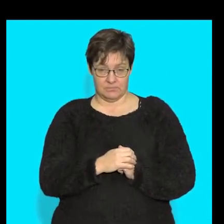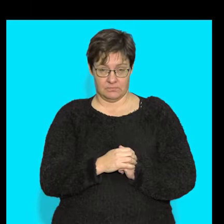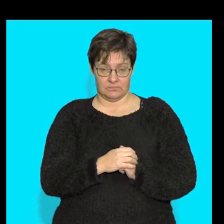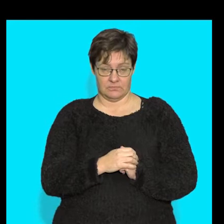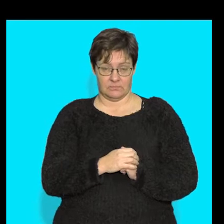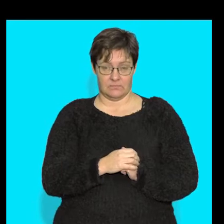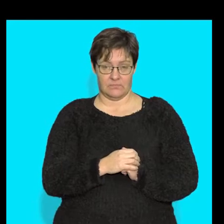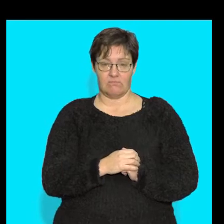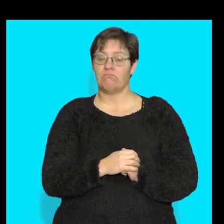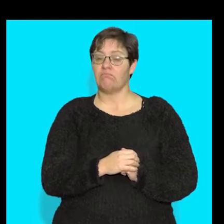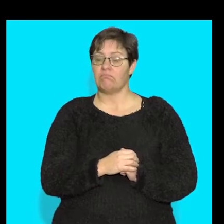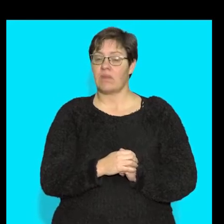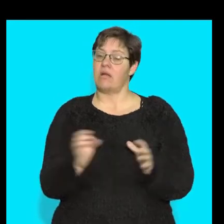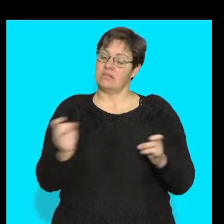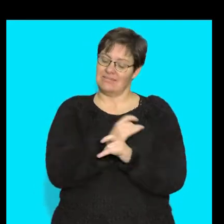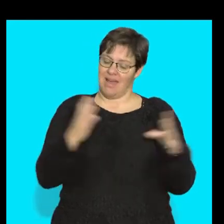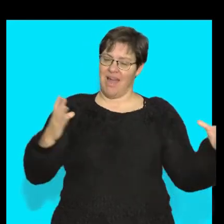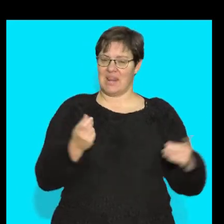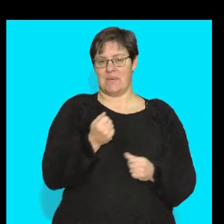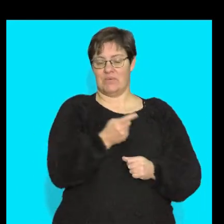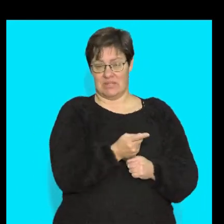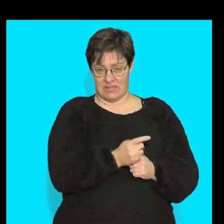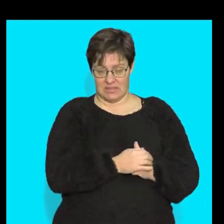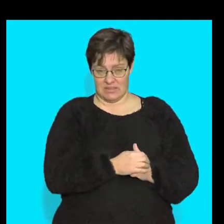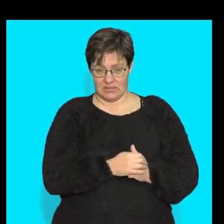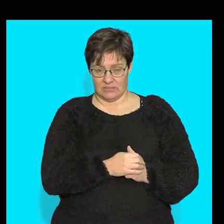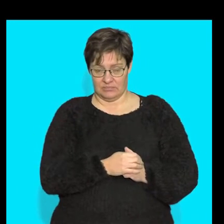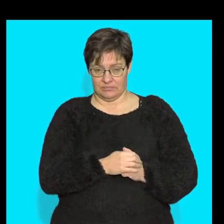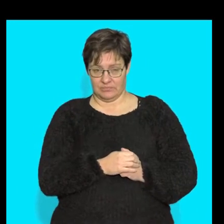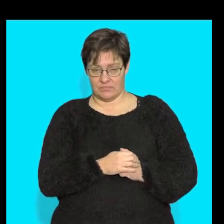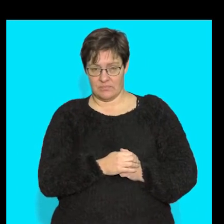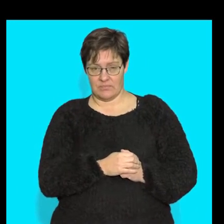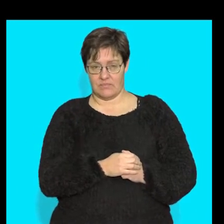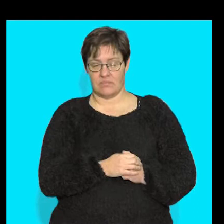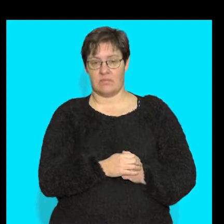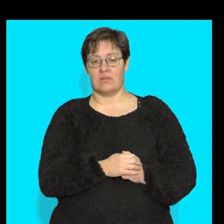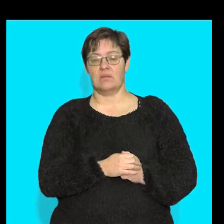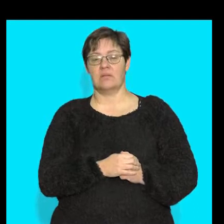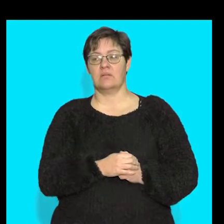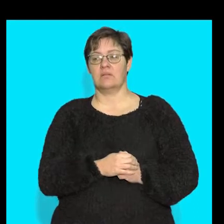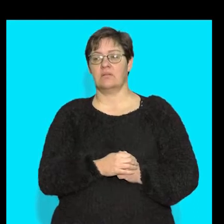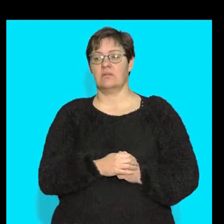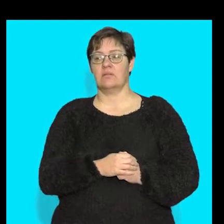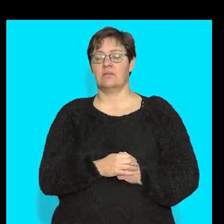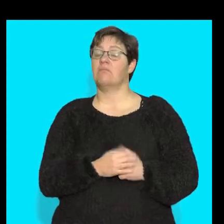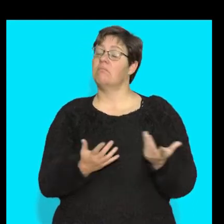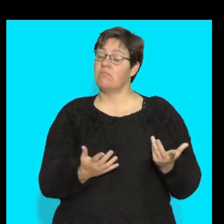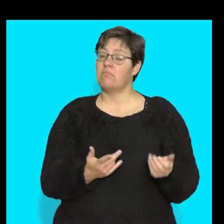That is the initial amount that Percy is investing. And then this